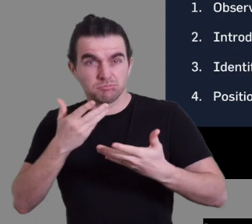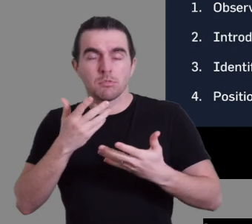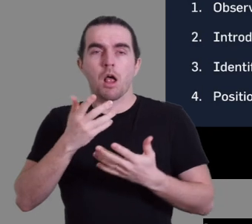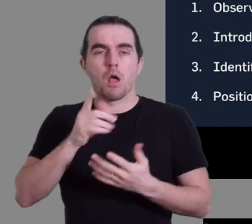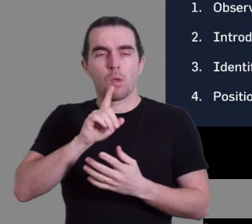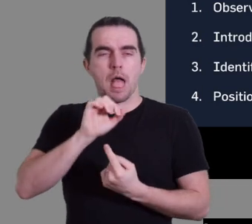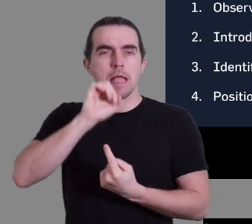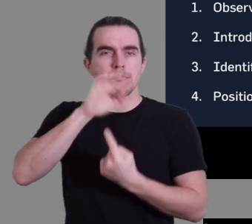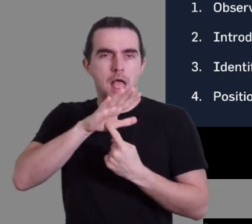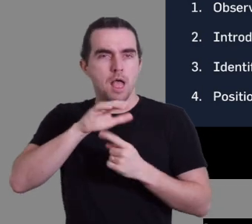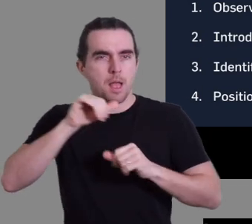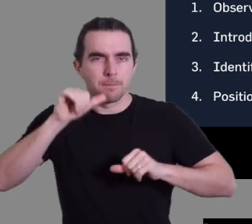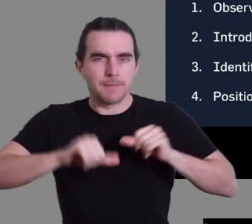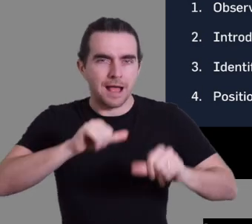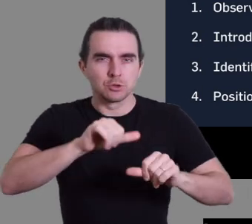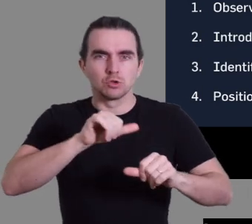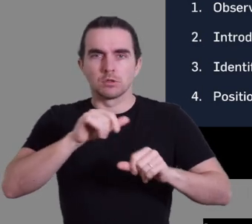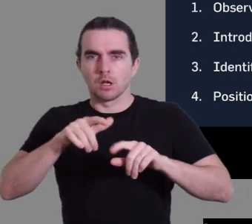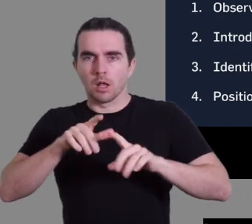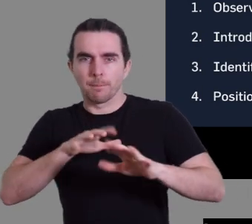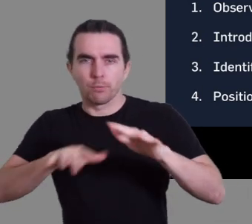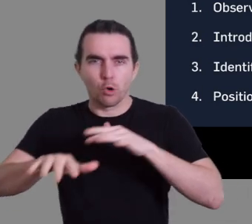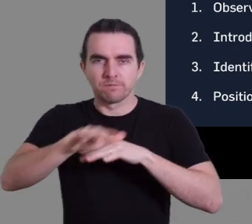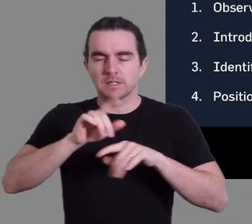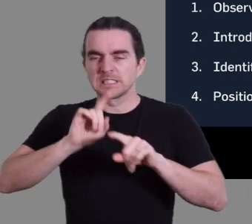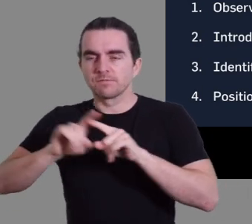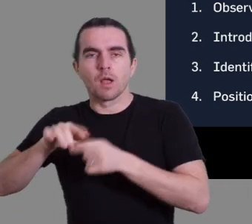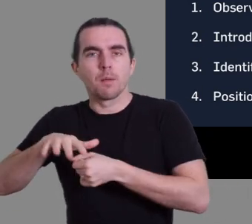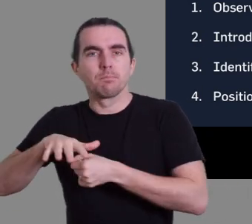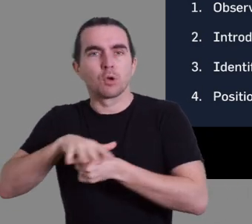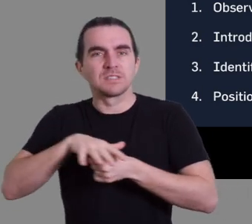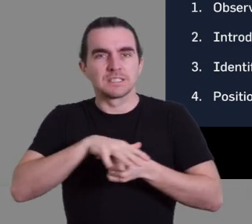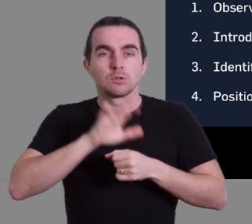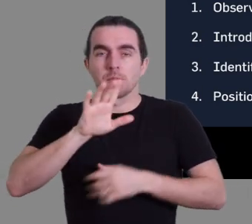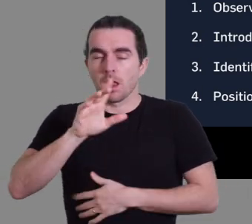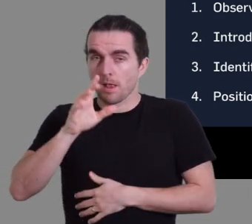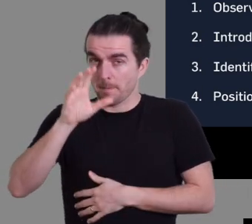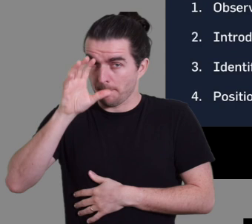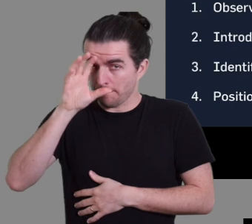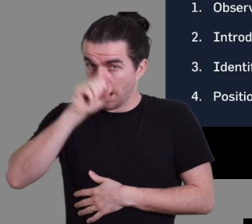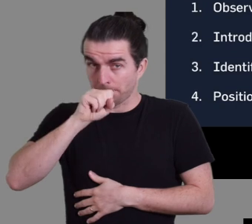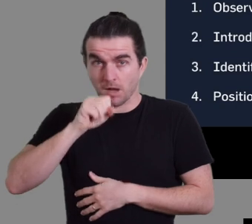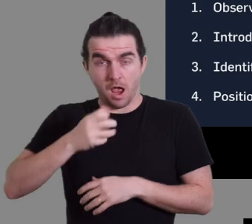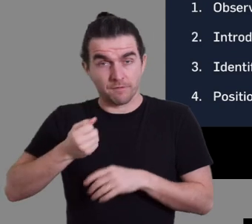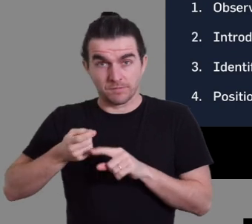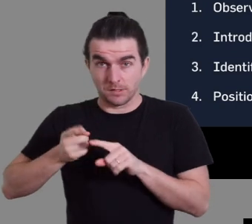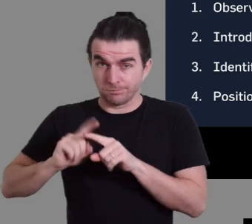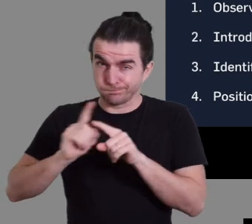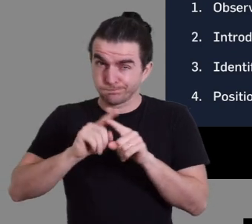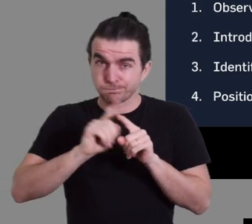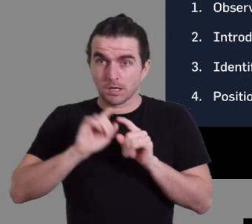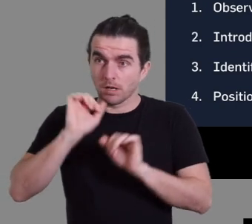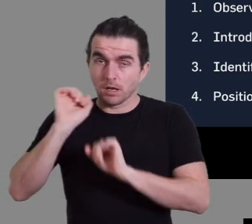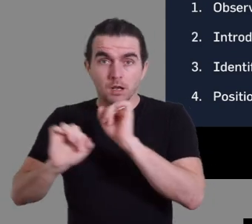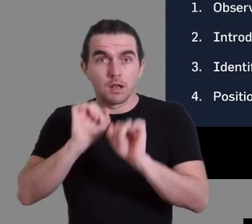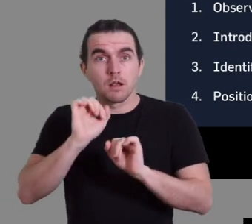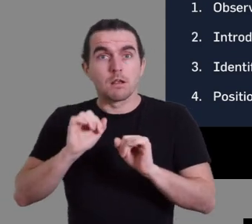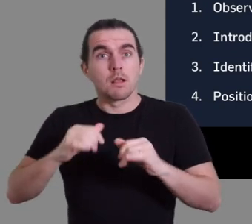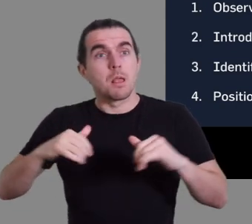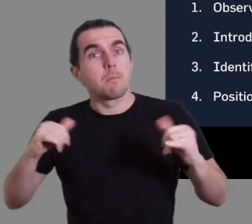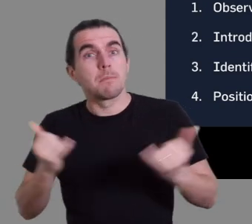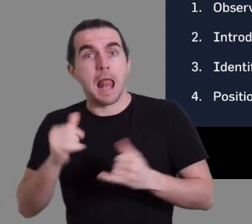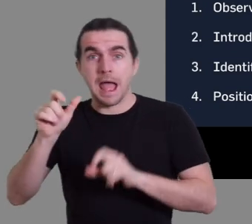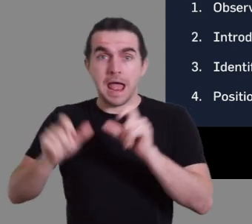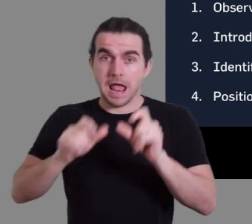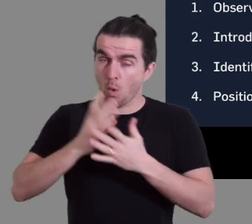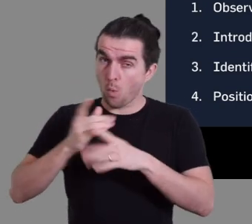key patterns and movements for different positions, bearing in mind also that there are so many different types of players,